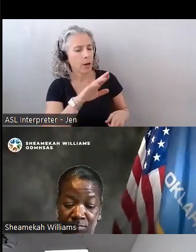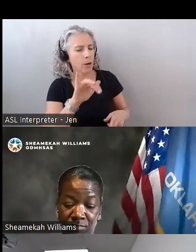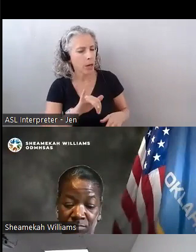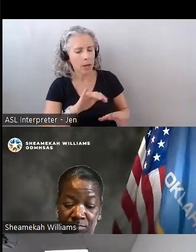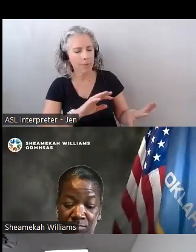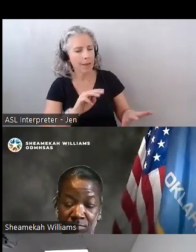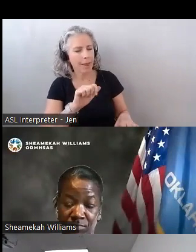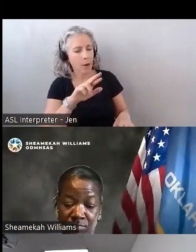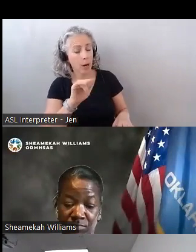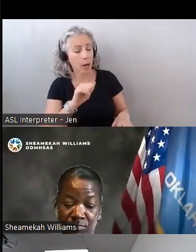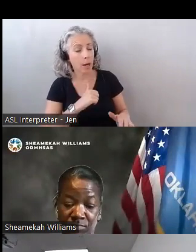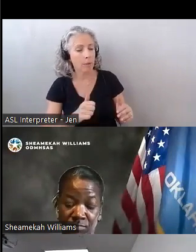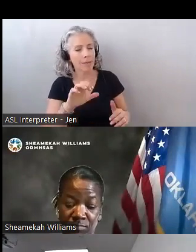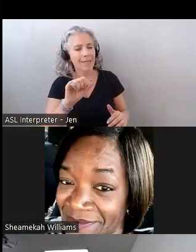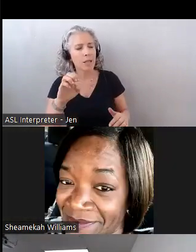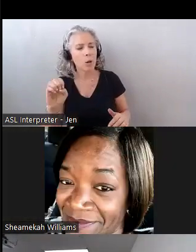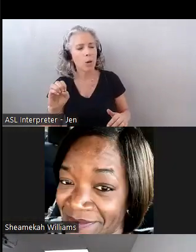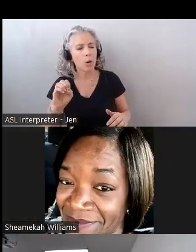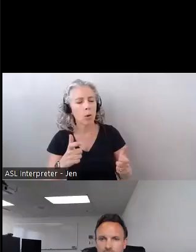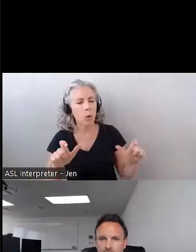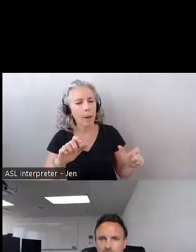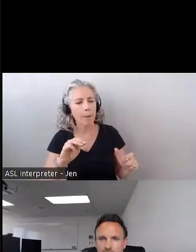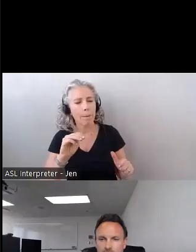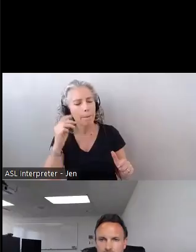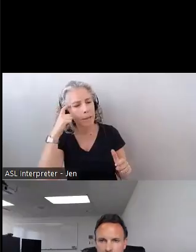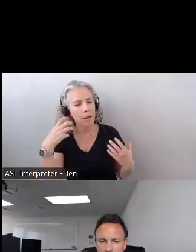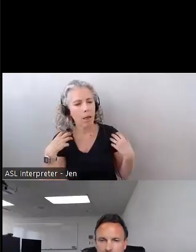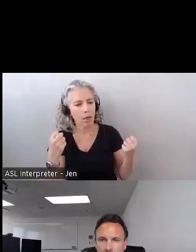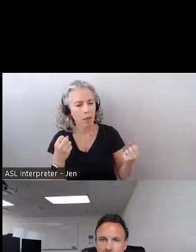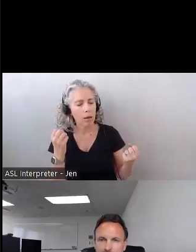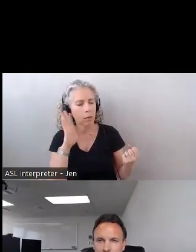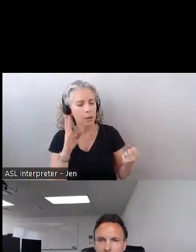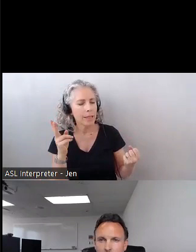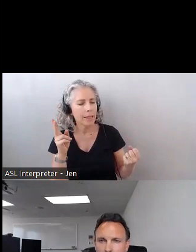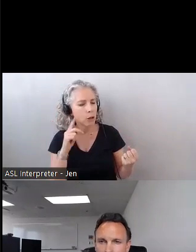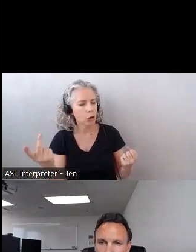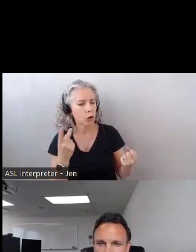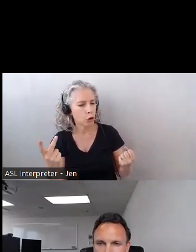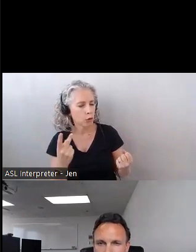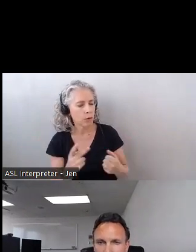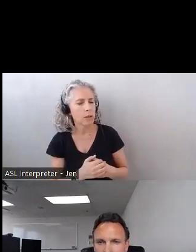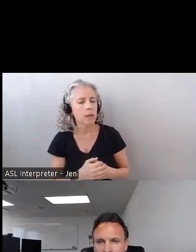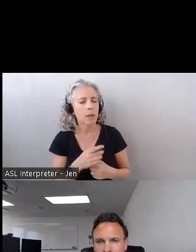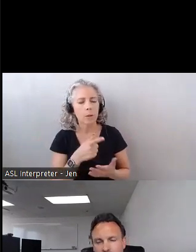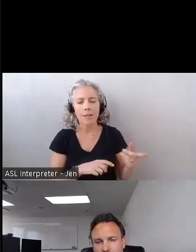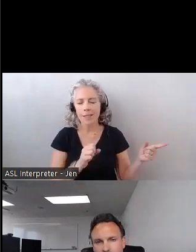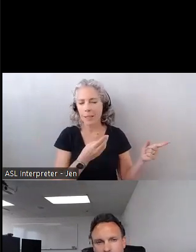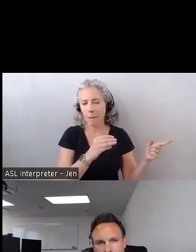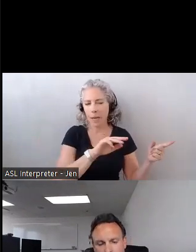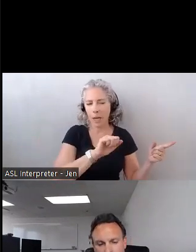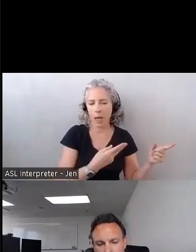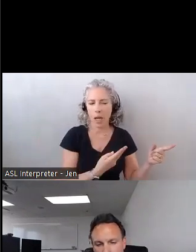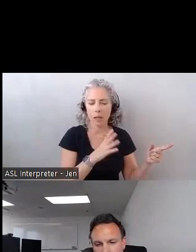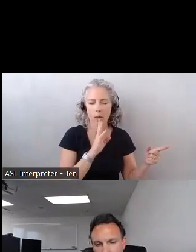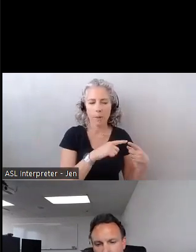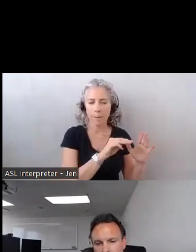the CEO of Grand Mental Health. You're going to hear us talk a lot about what Sheamekah looked at models, and we're going to show you how we